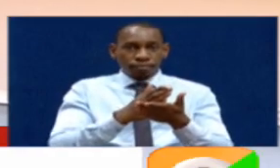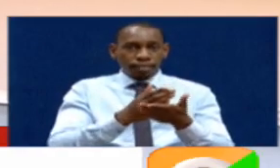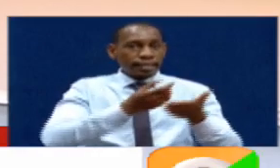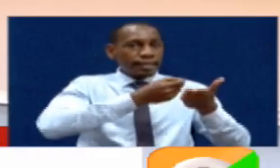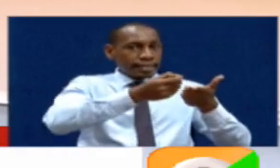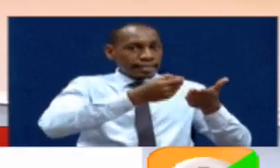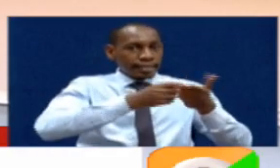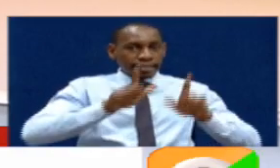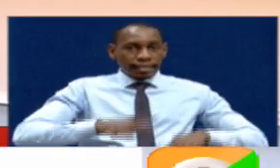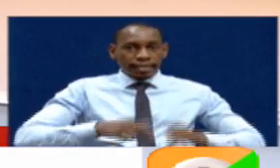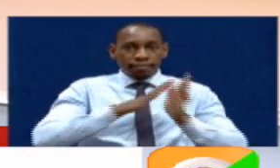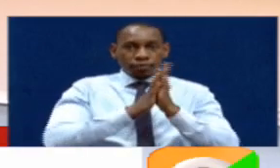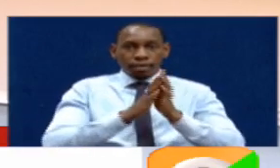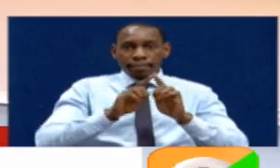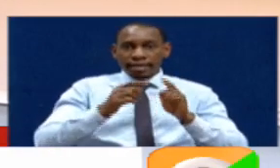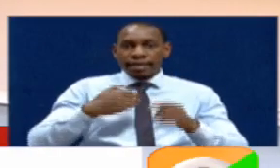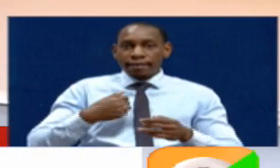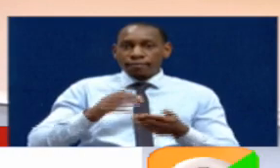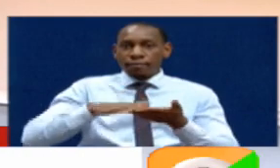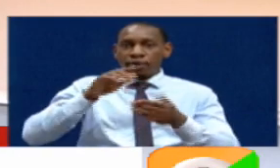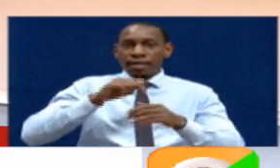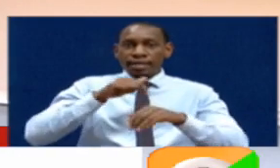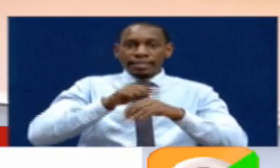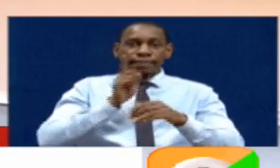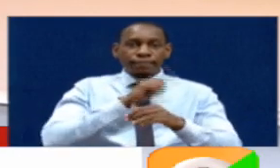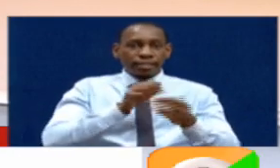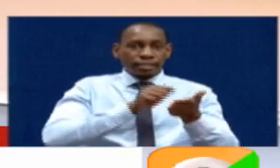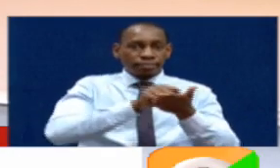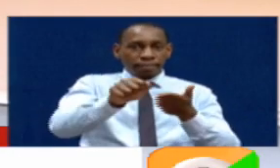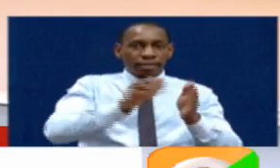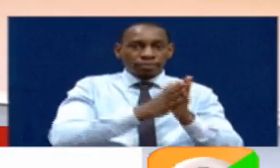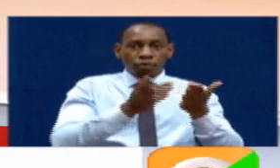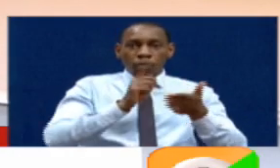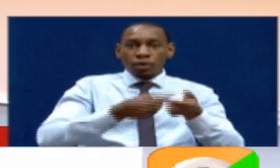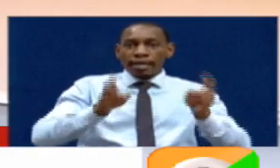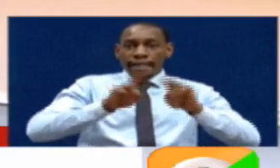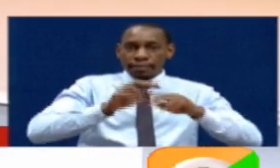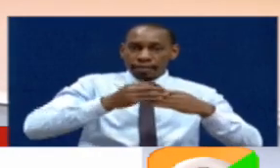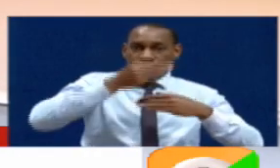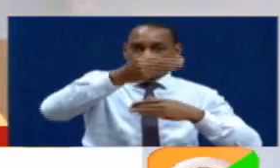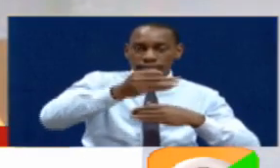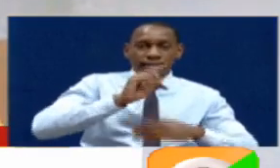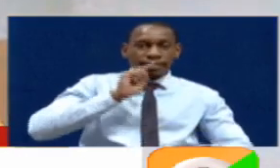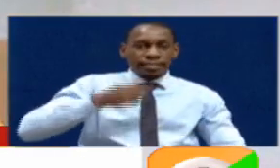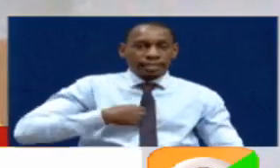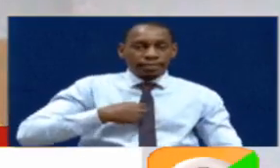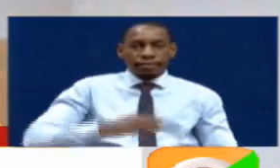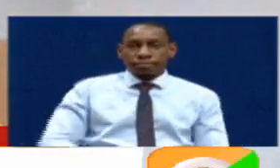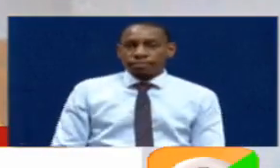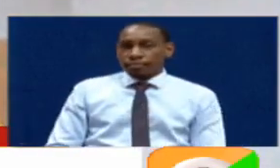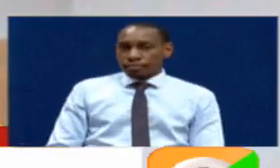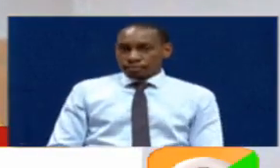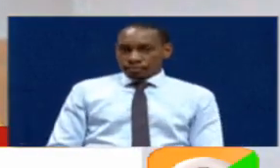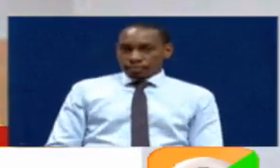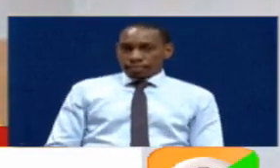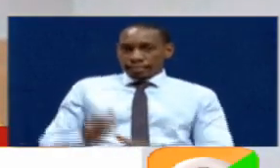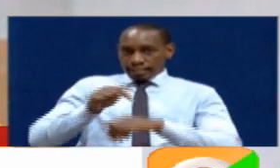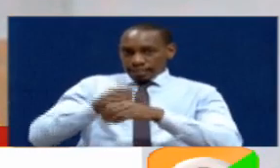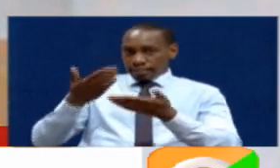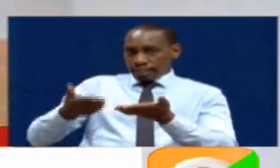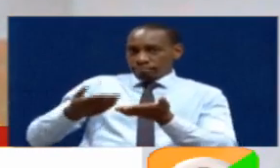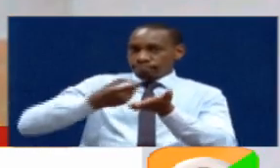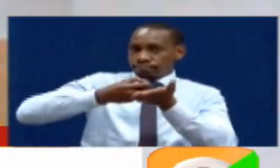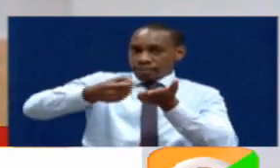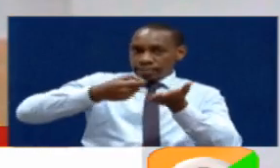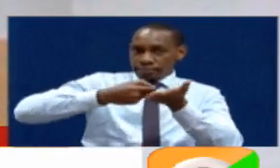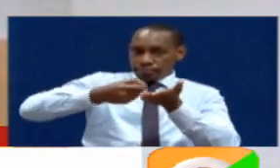right now, but there's more to that. Once your book is published, what's going to happen? Tell me. So right now I'm currently